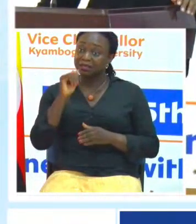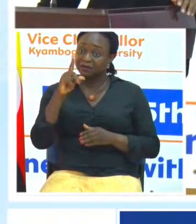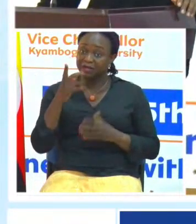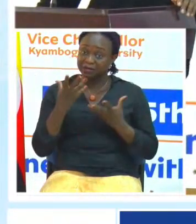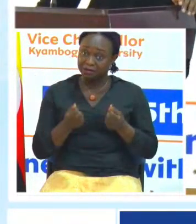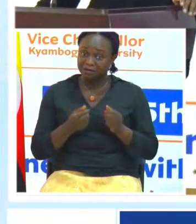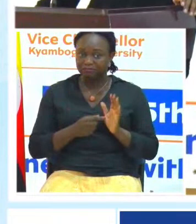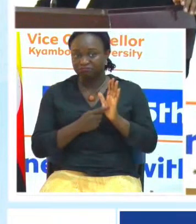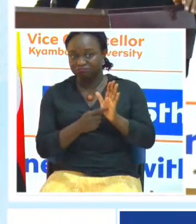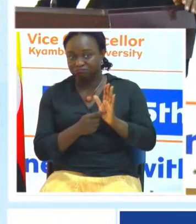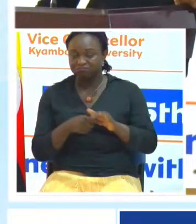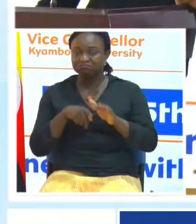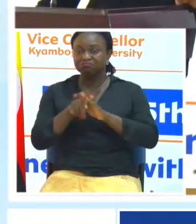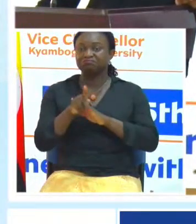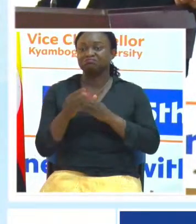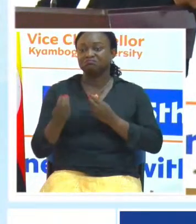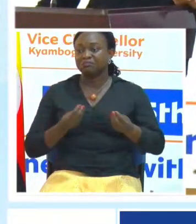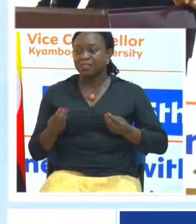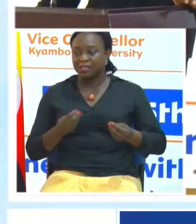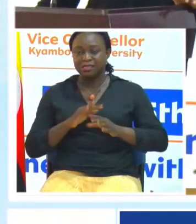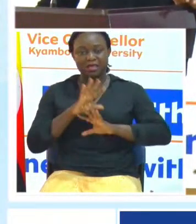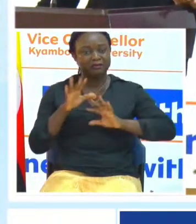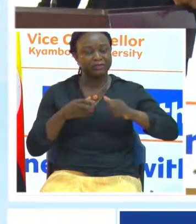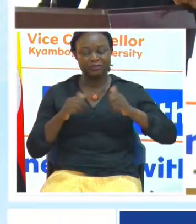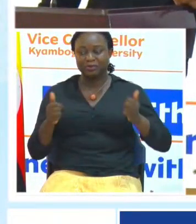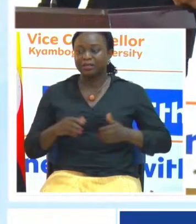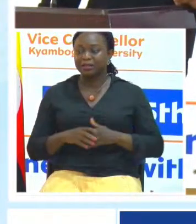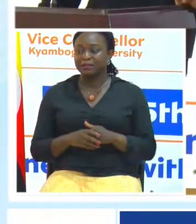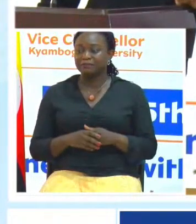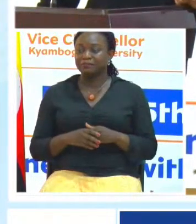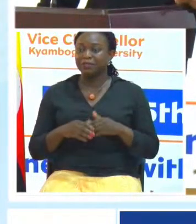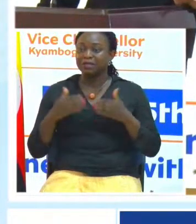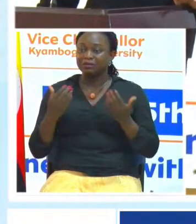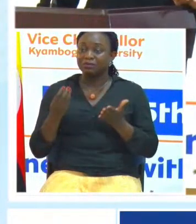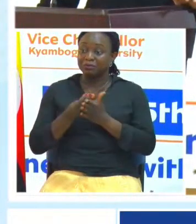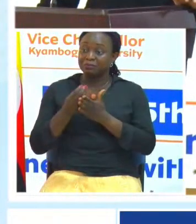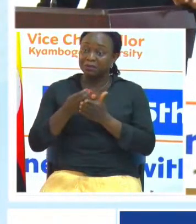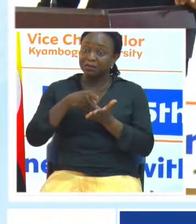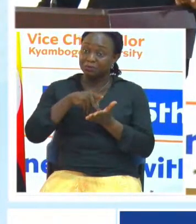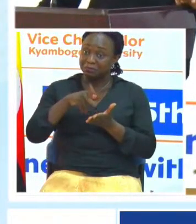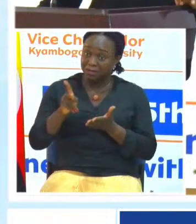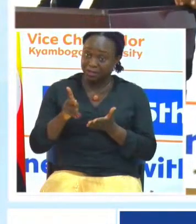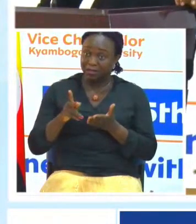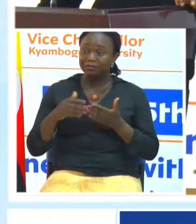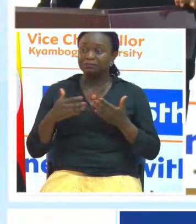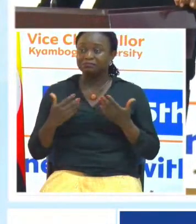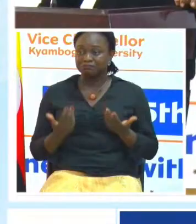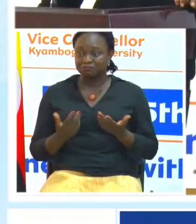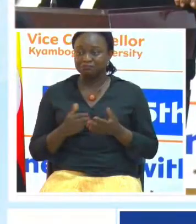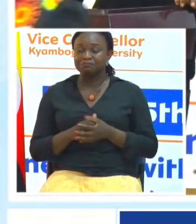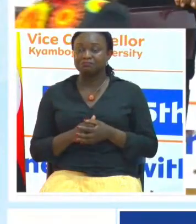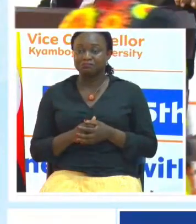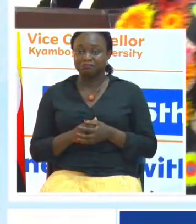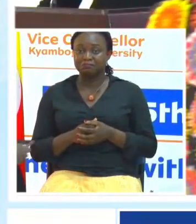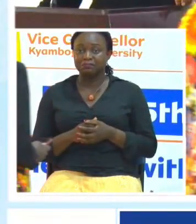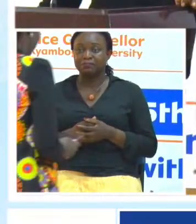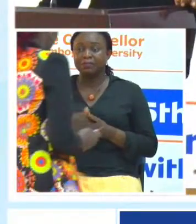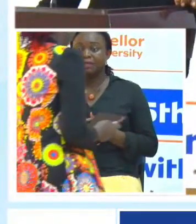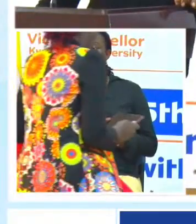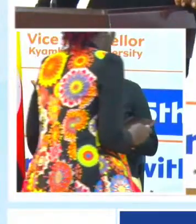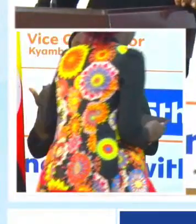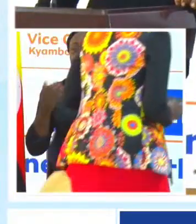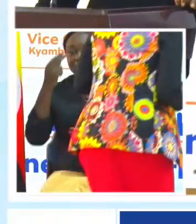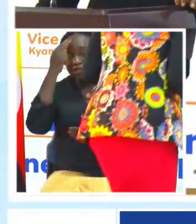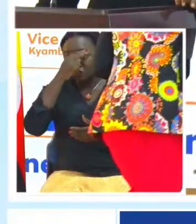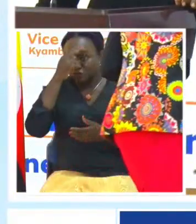ID, everything is well. With tuition, I'll tell you that students from